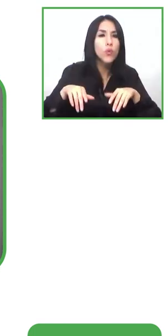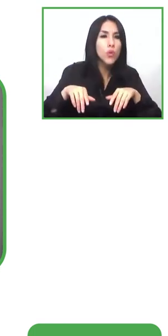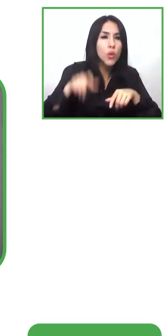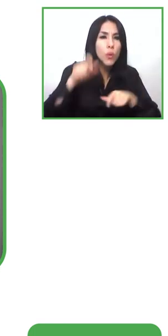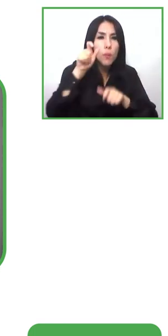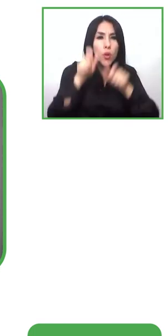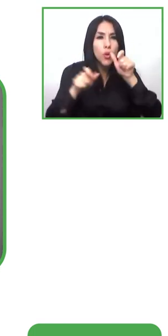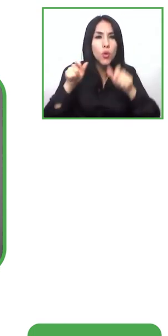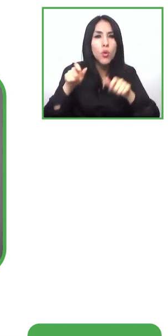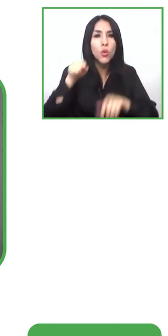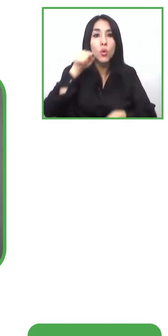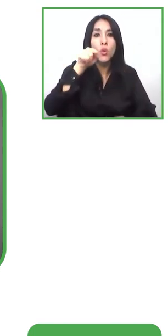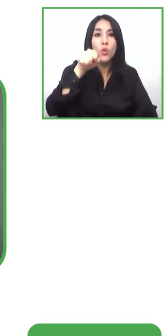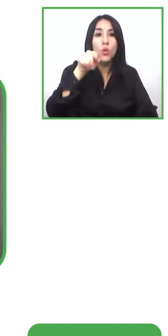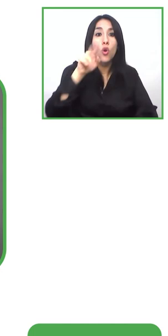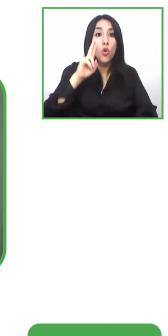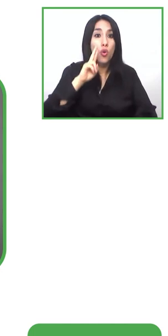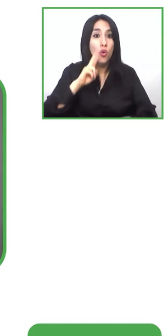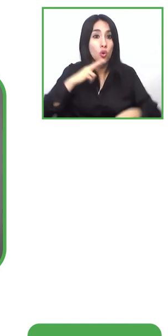to recover